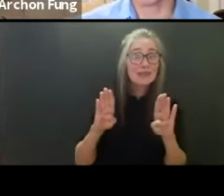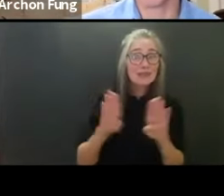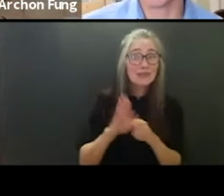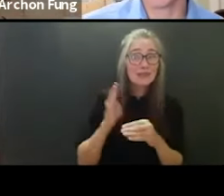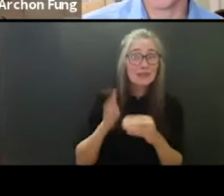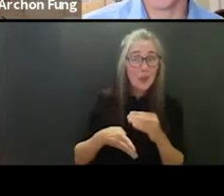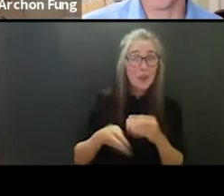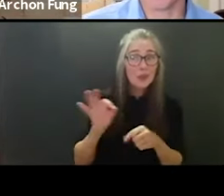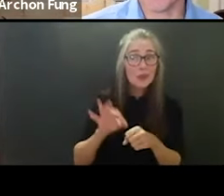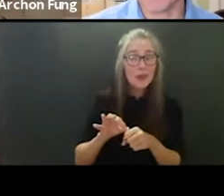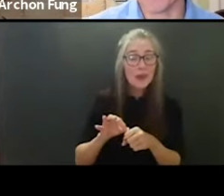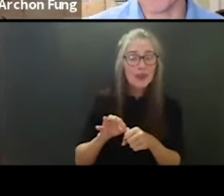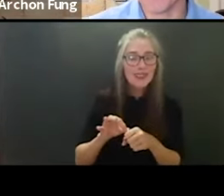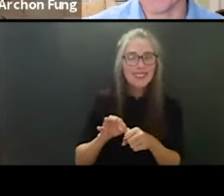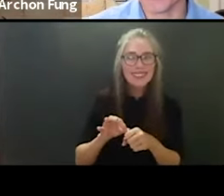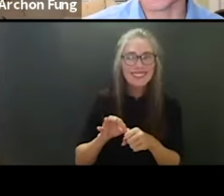poll.